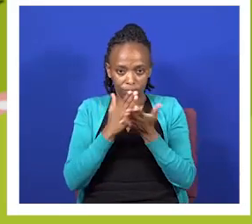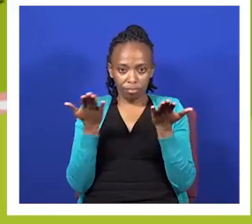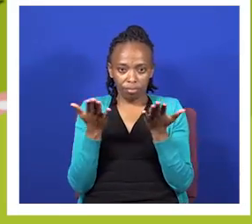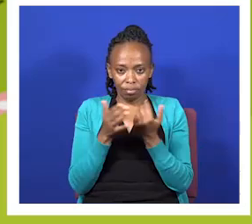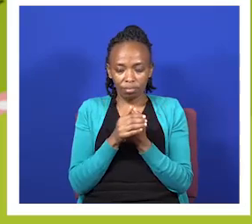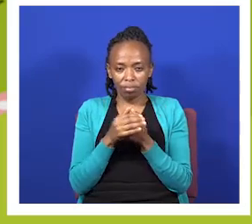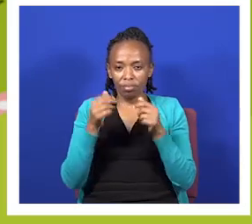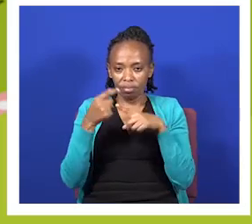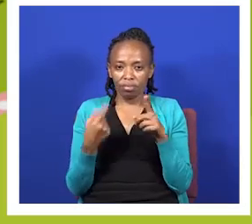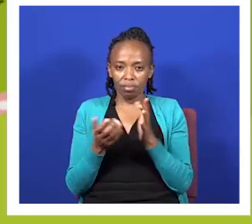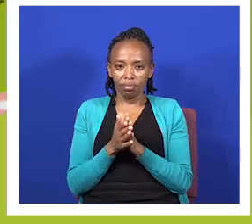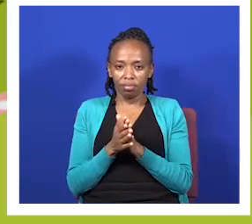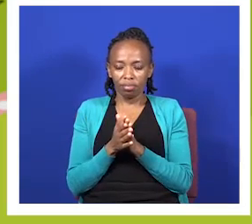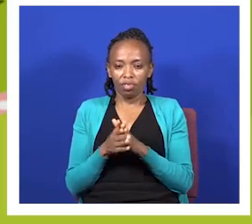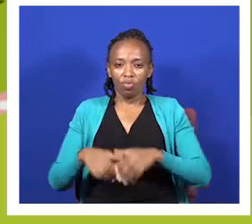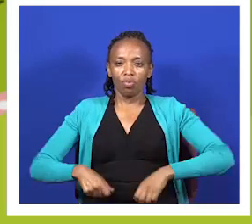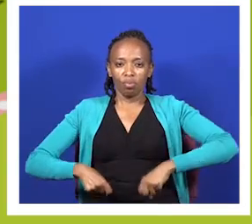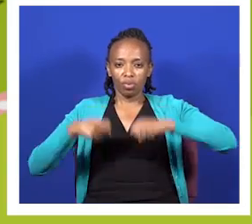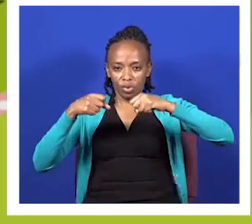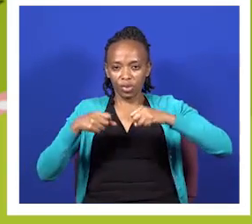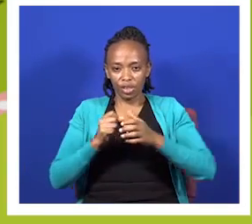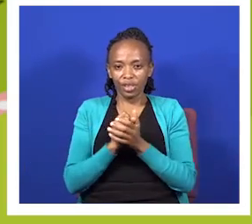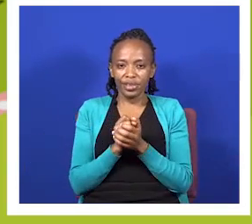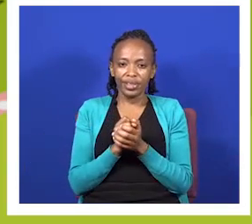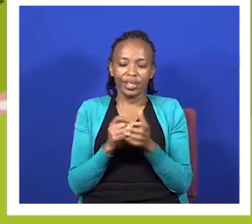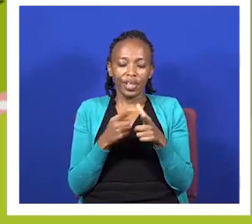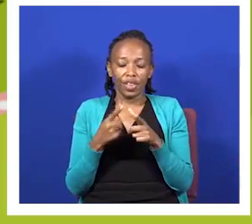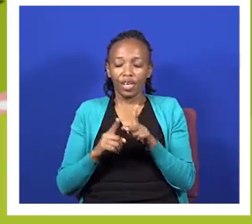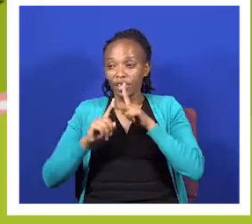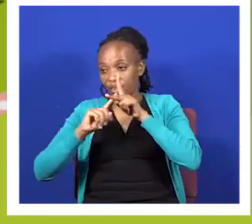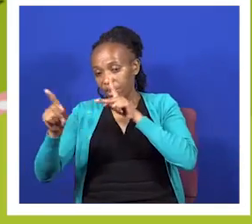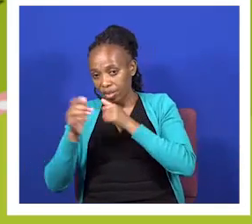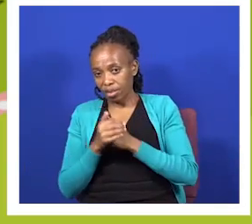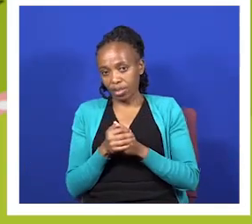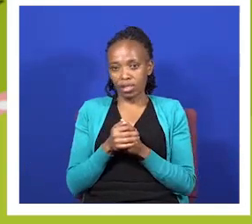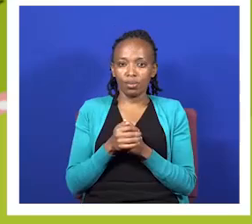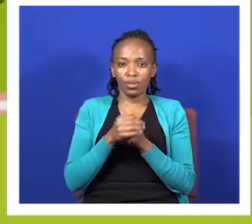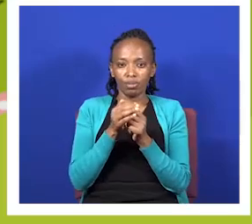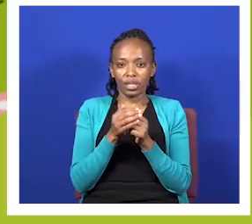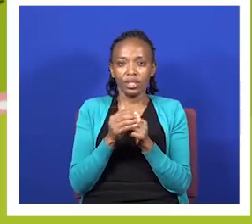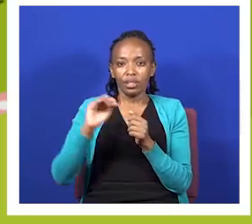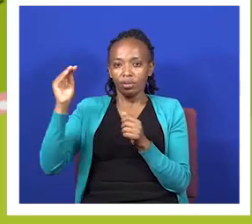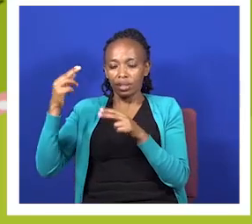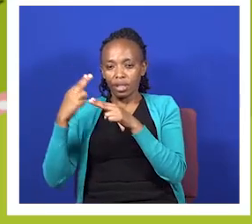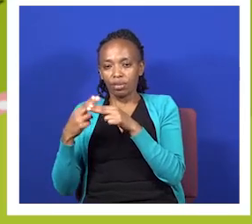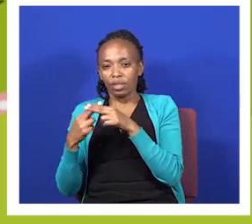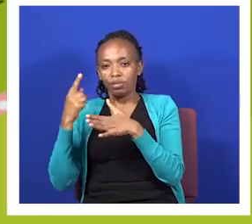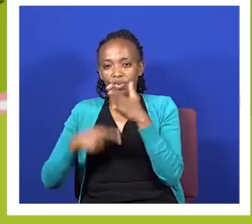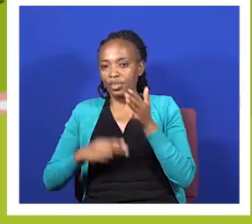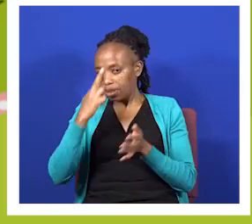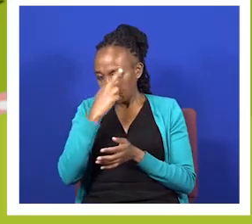things from his master Philemon and ran away to a town called